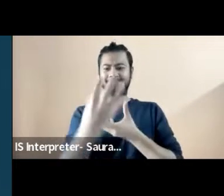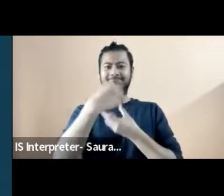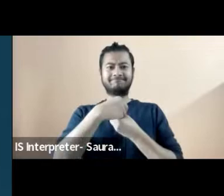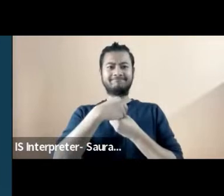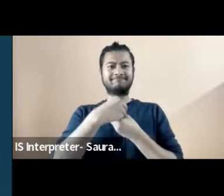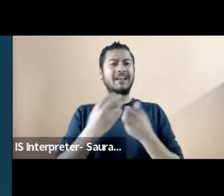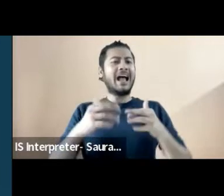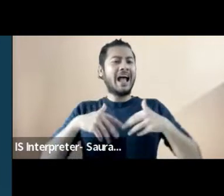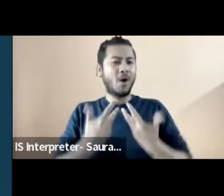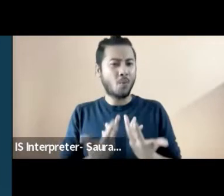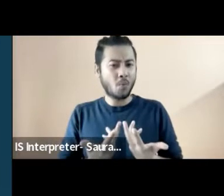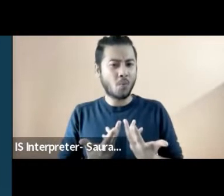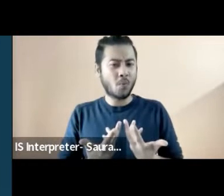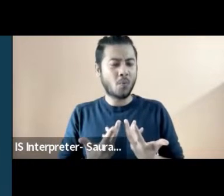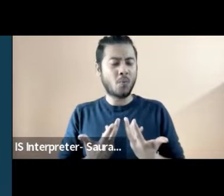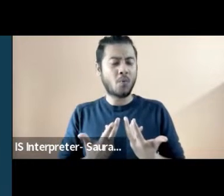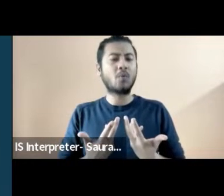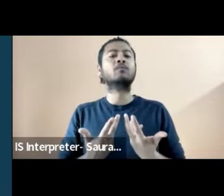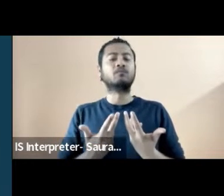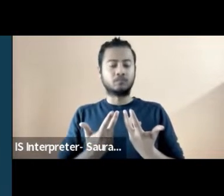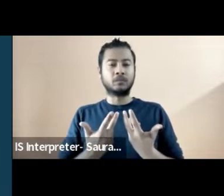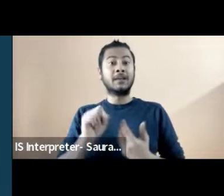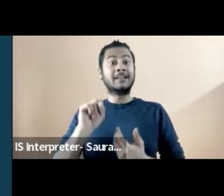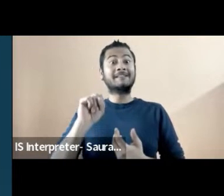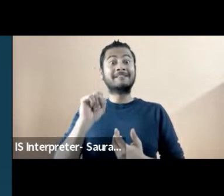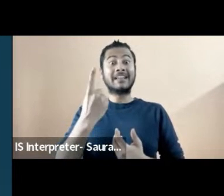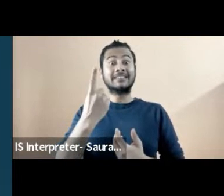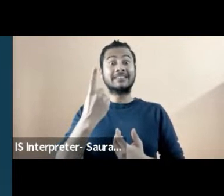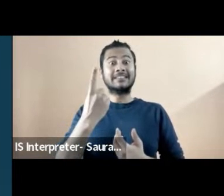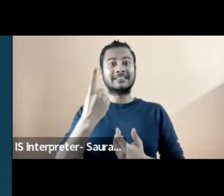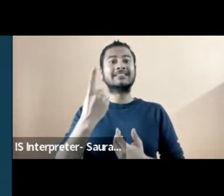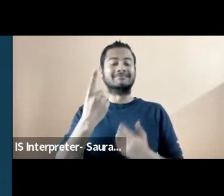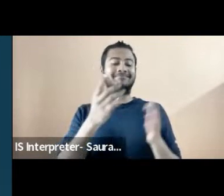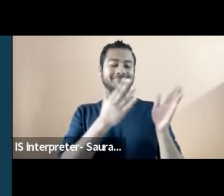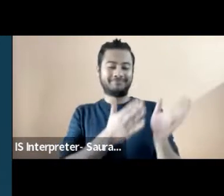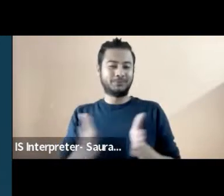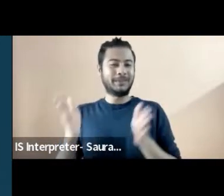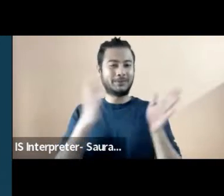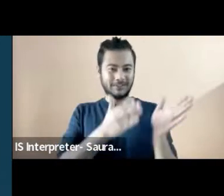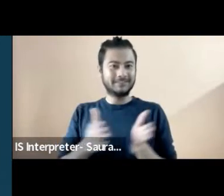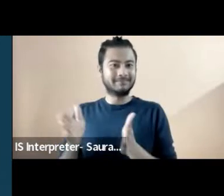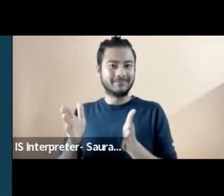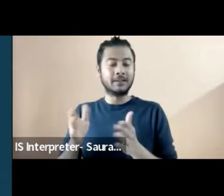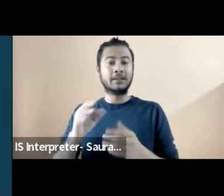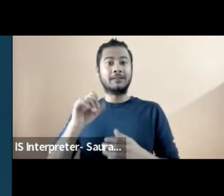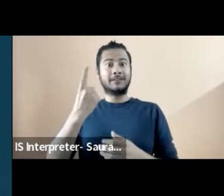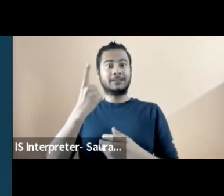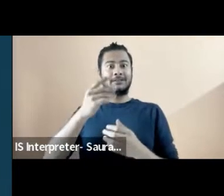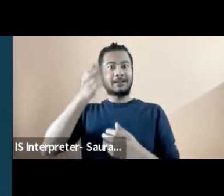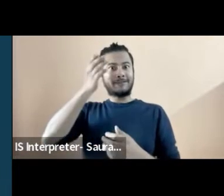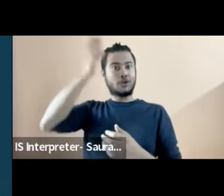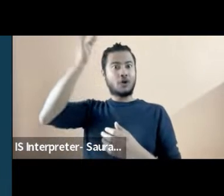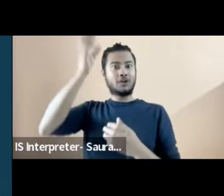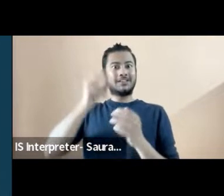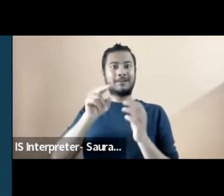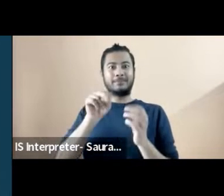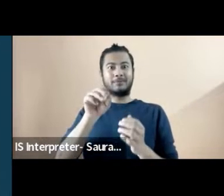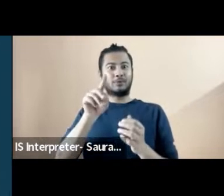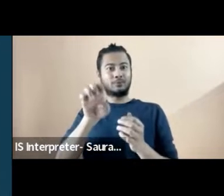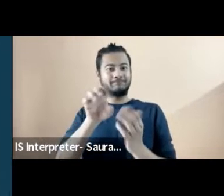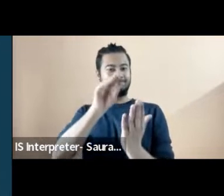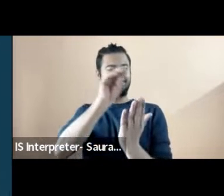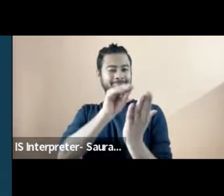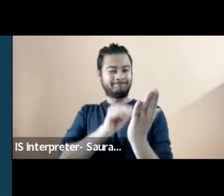first phase was the preparatory phase. So we began with preparing a concept note and preparing a timeline